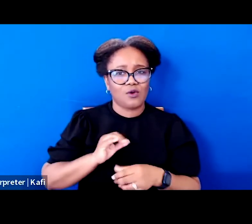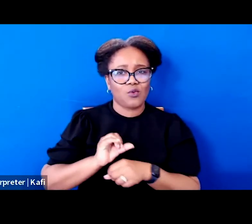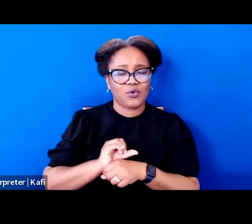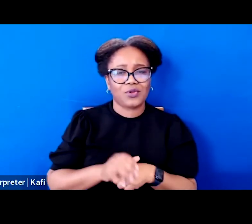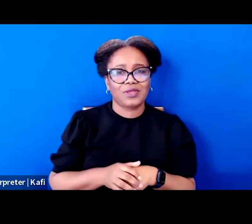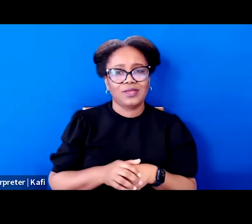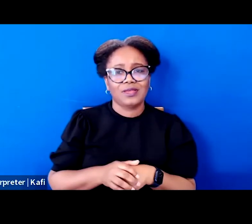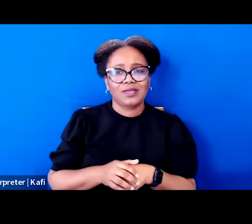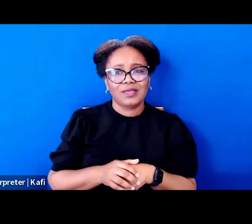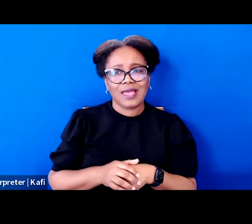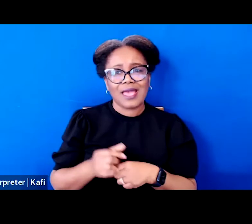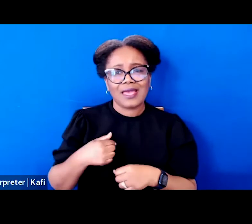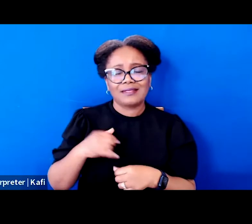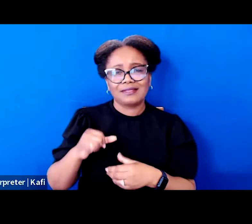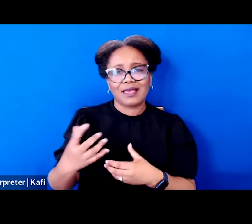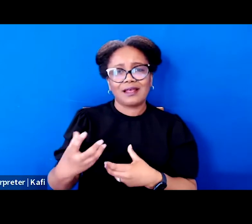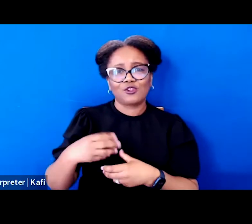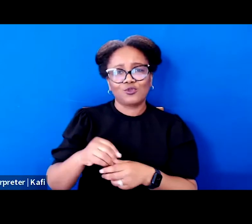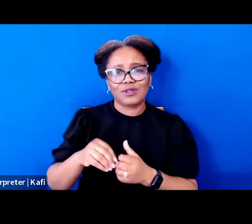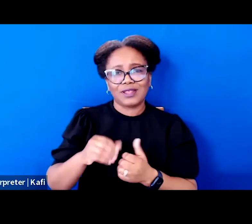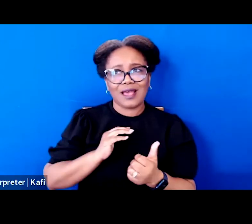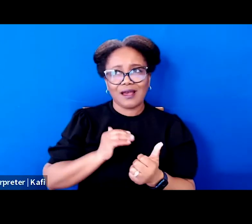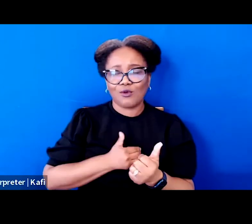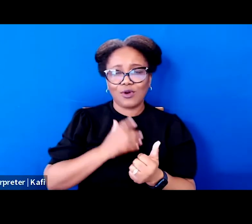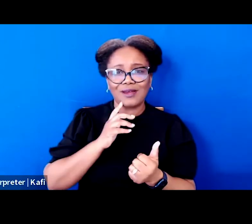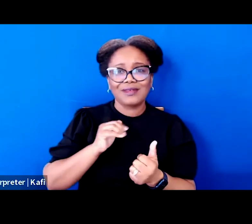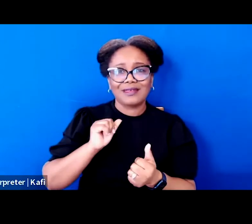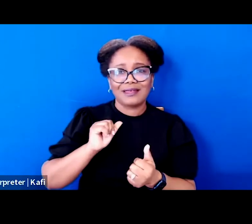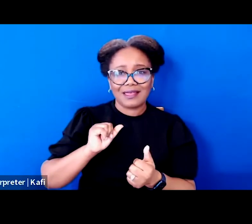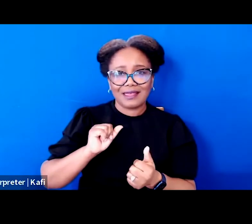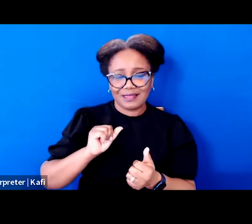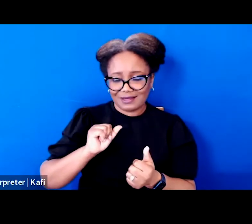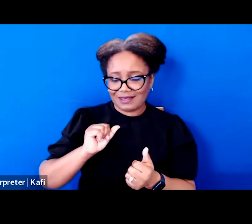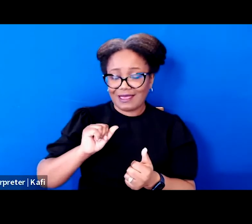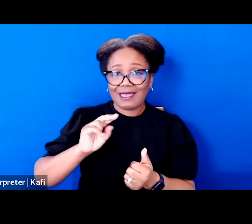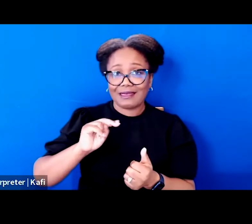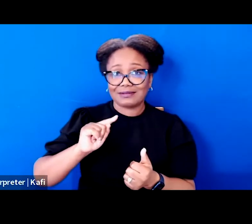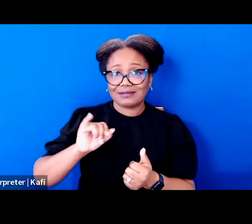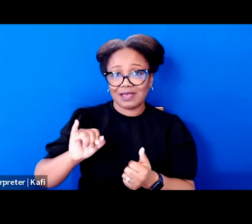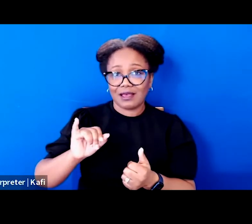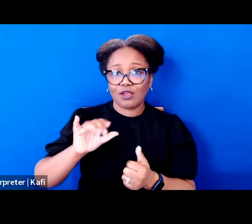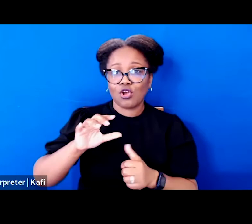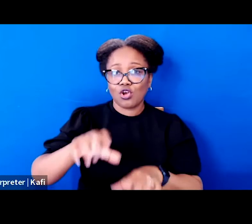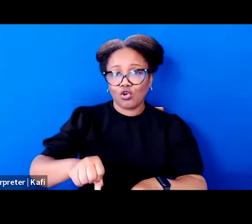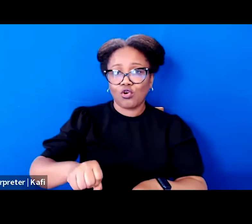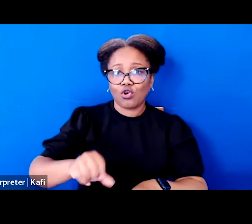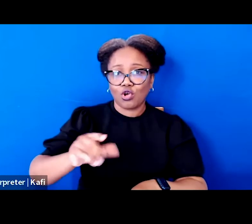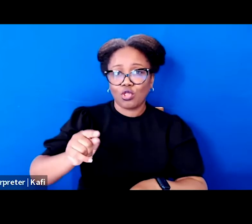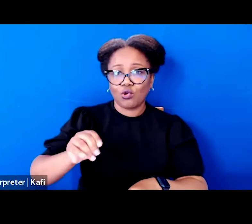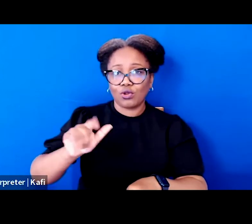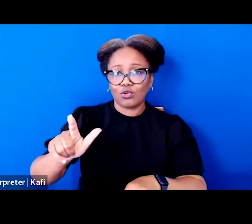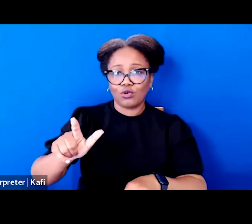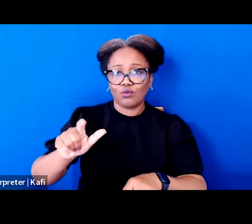anti-colonial and decolonial frameworks, that we reclaim these traditions as ours and that they are central to